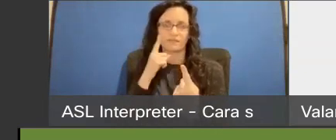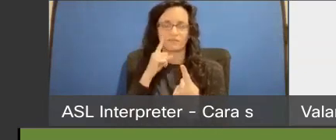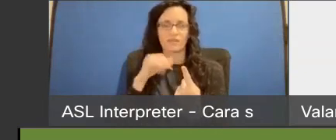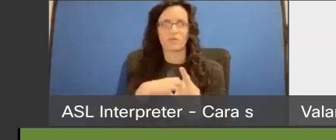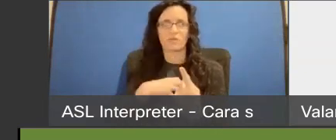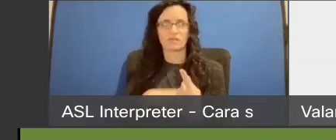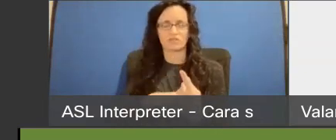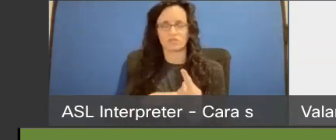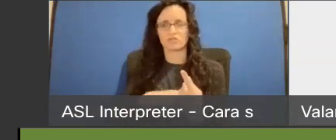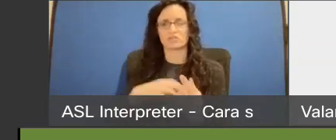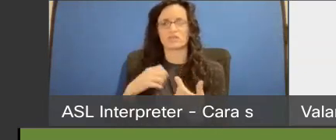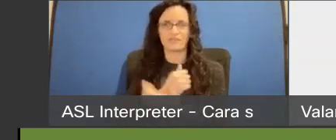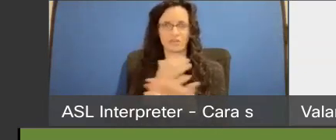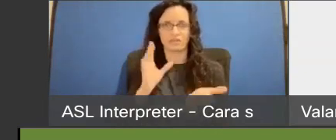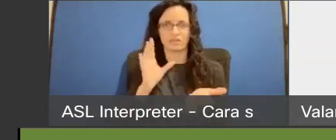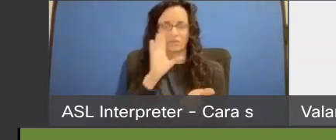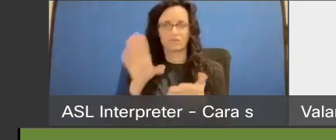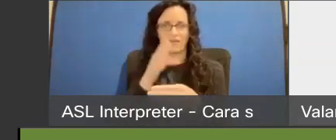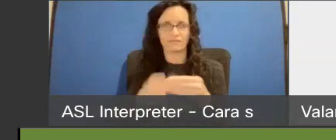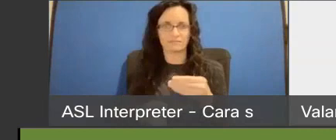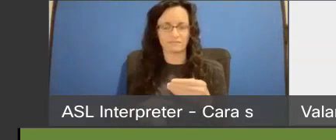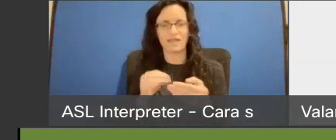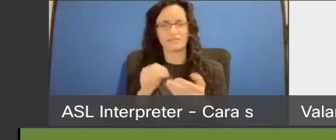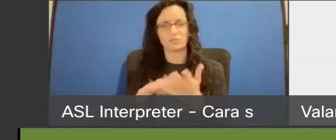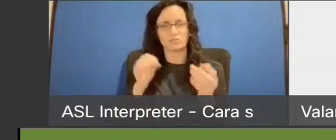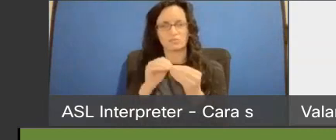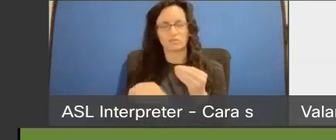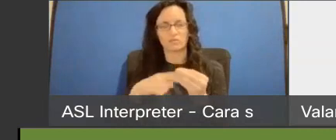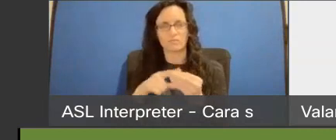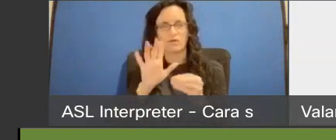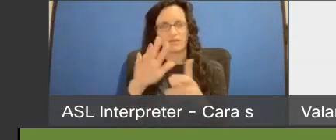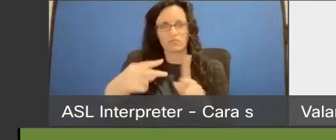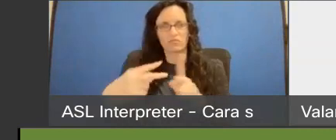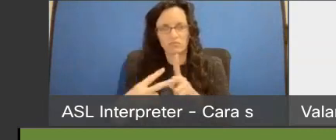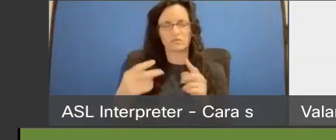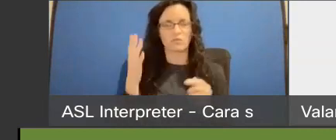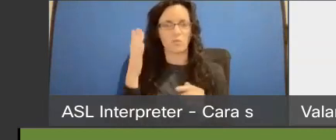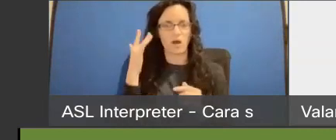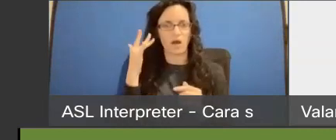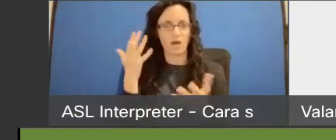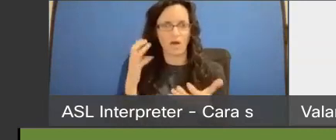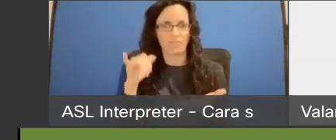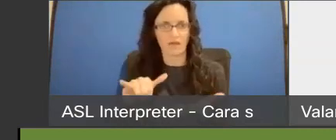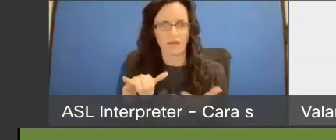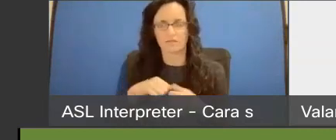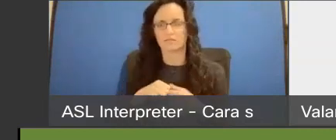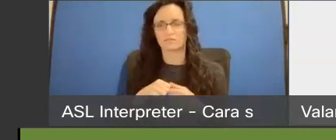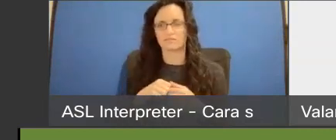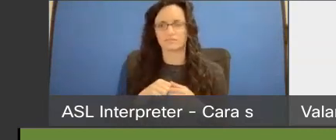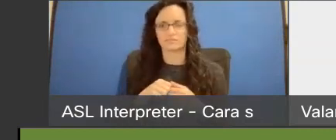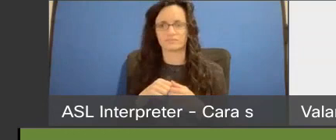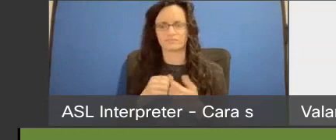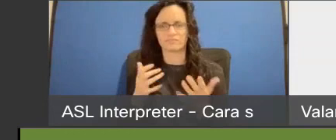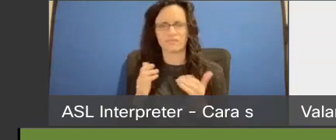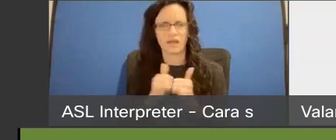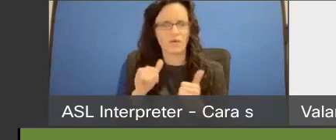show that we get it, we understand, and to learn what about it, why, how in what way might that be helpful to you? Tell me